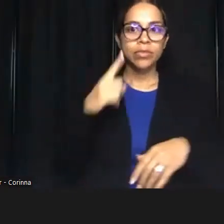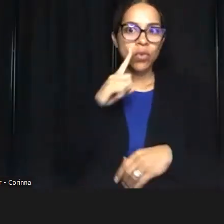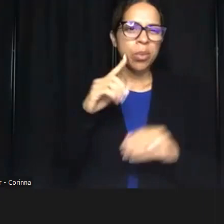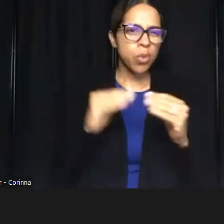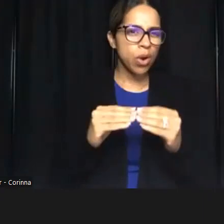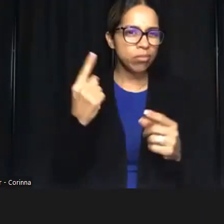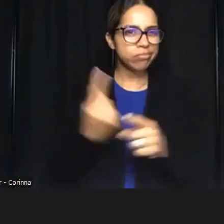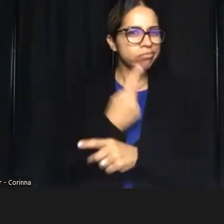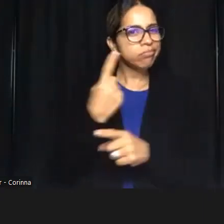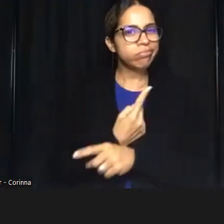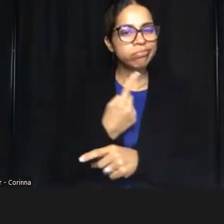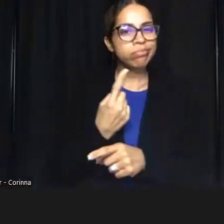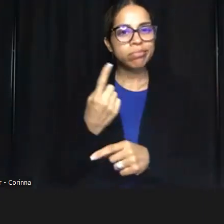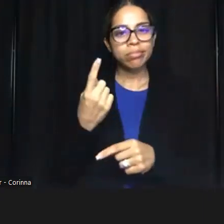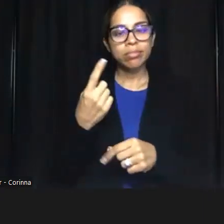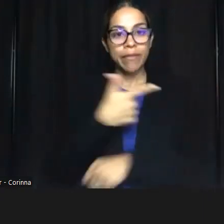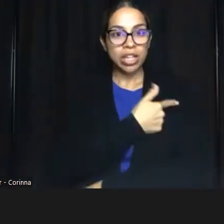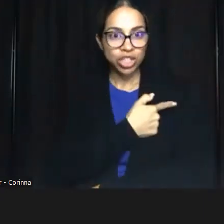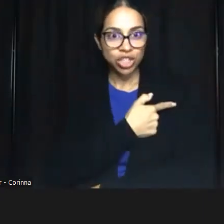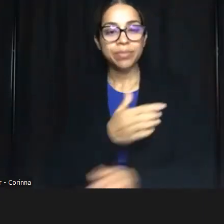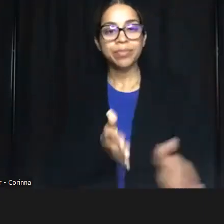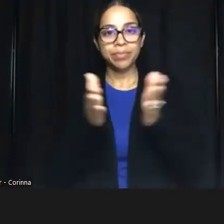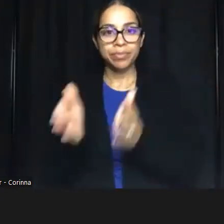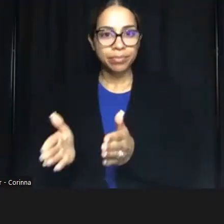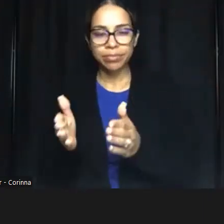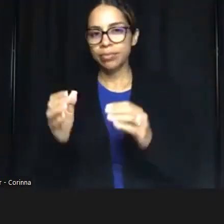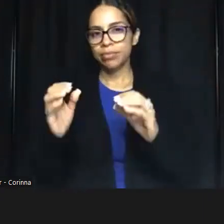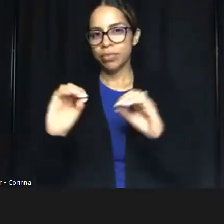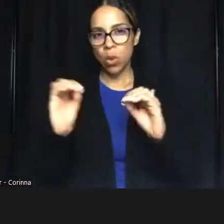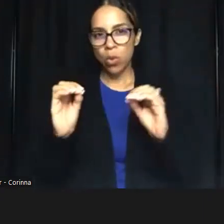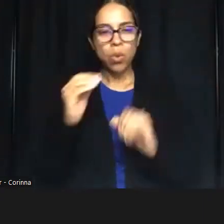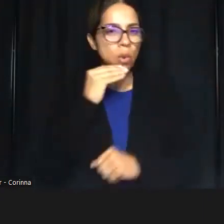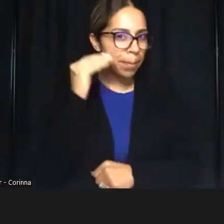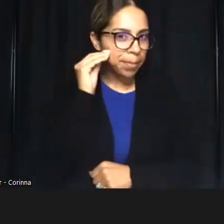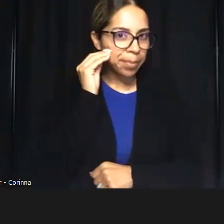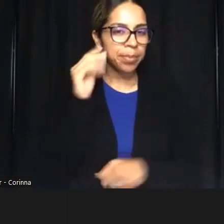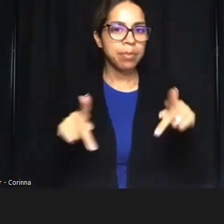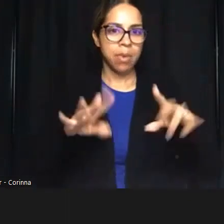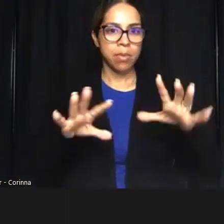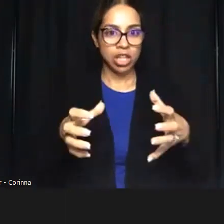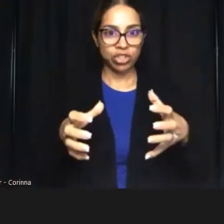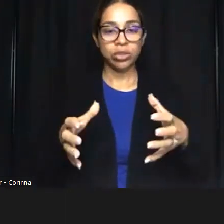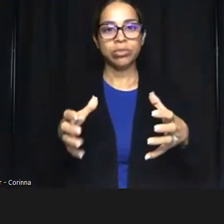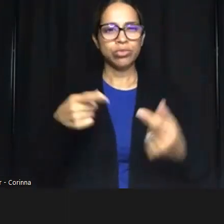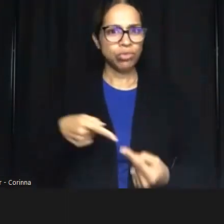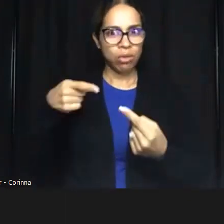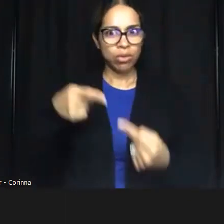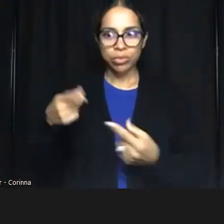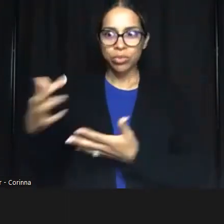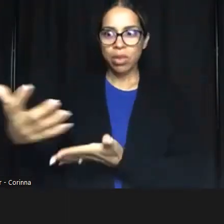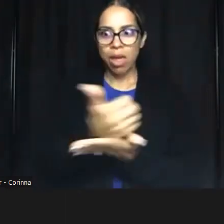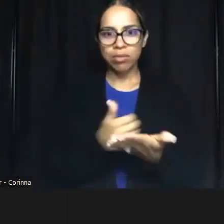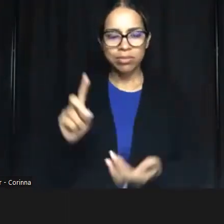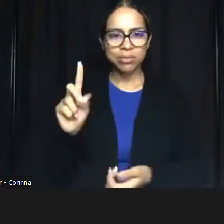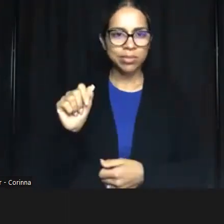vaccinations, our unhoused population, and also just some of the struggles with data collection and really being